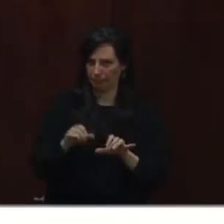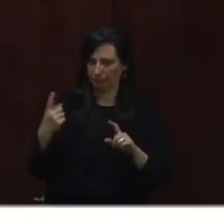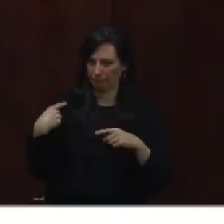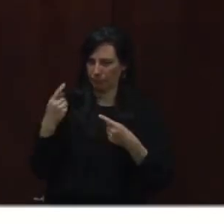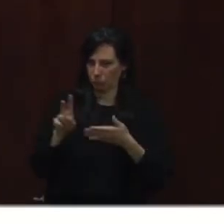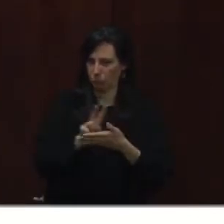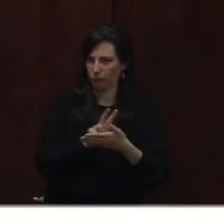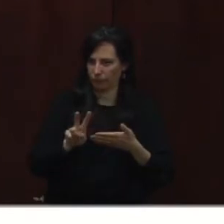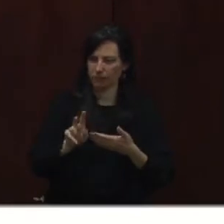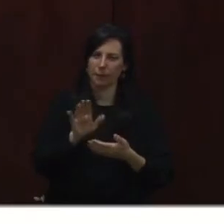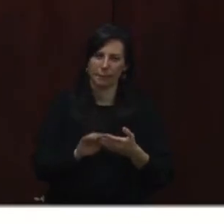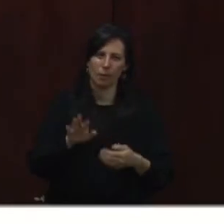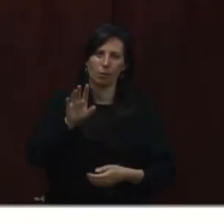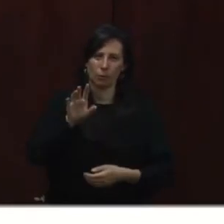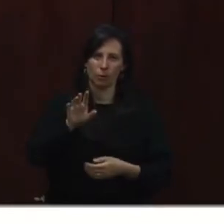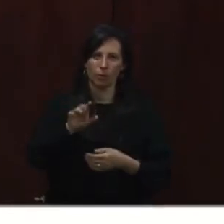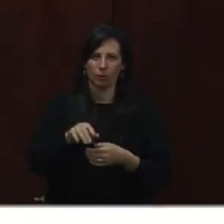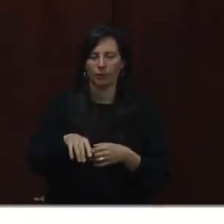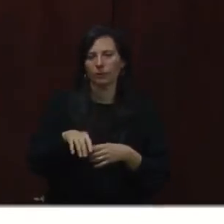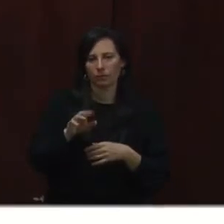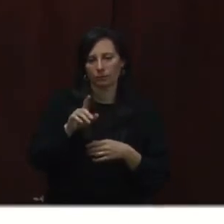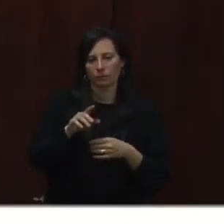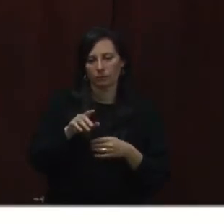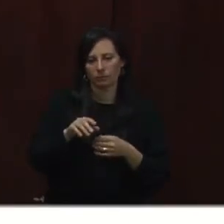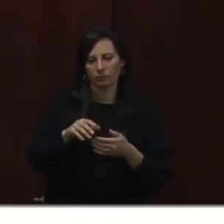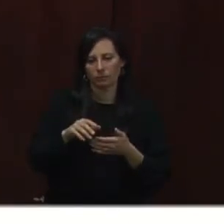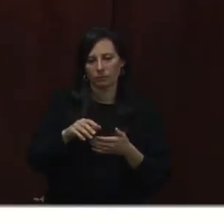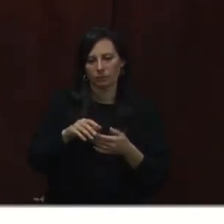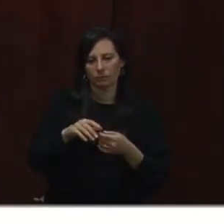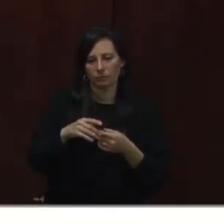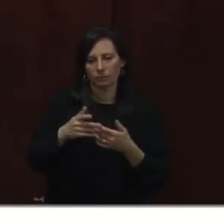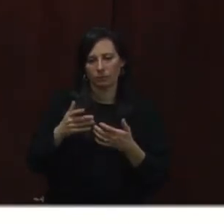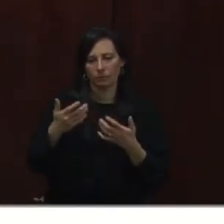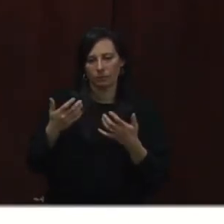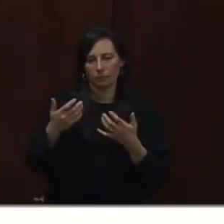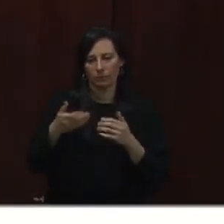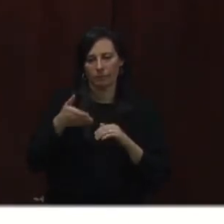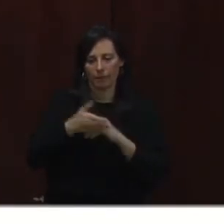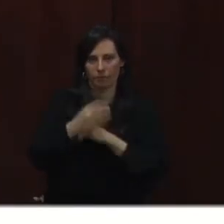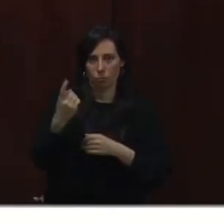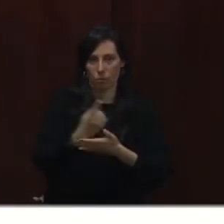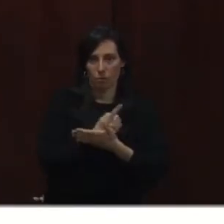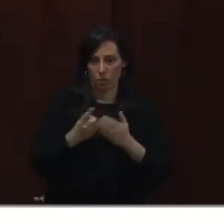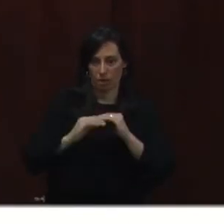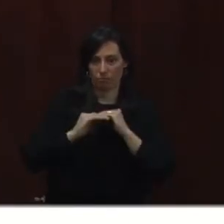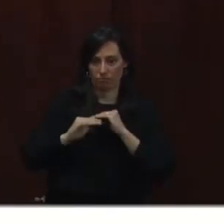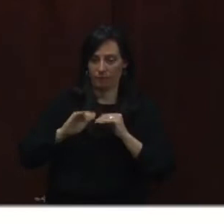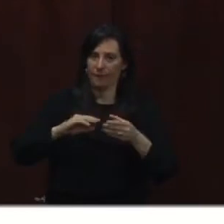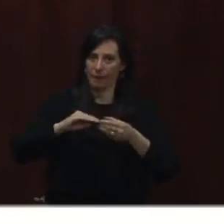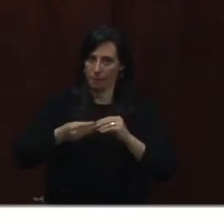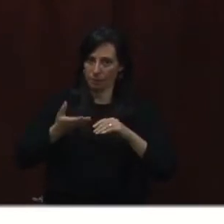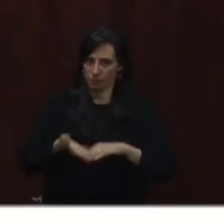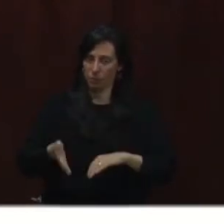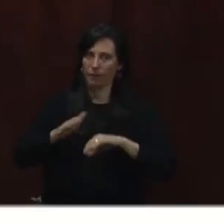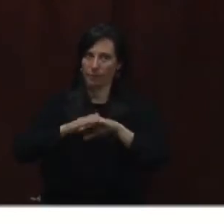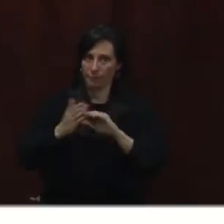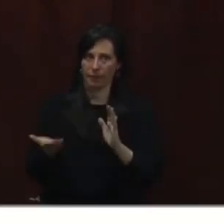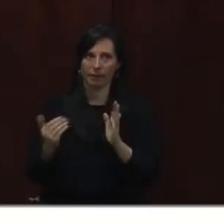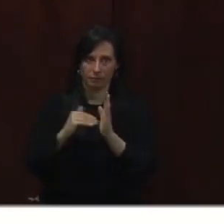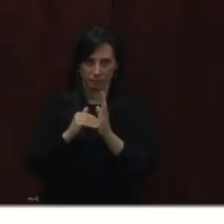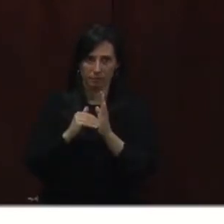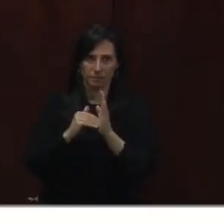100,000 per week after a week of stability has begun to increase again. We